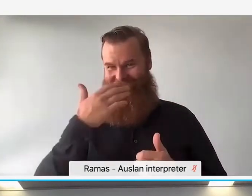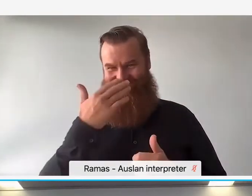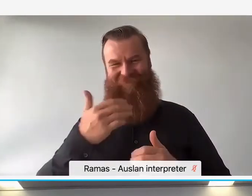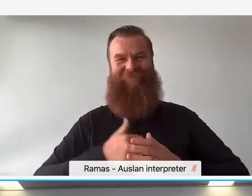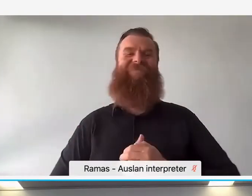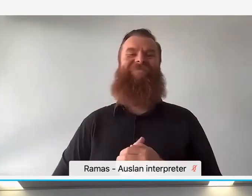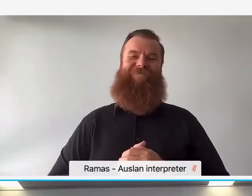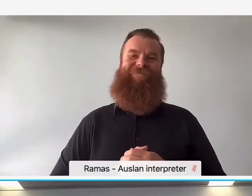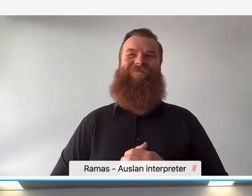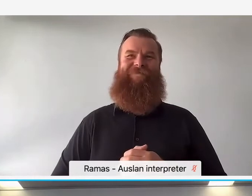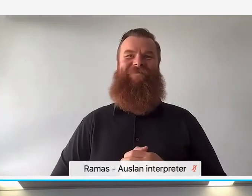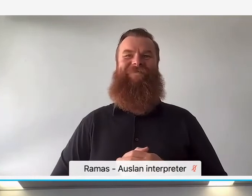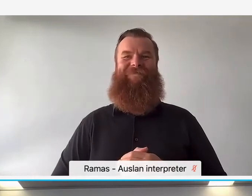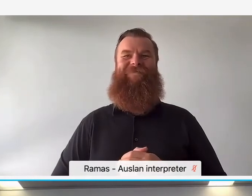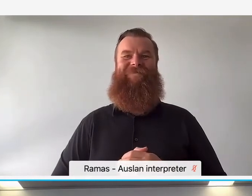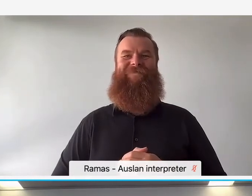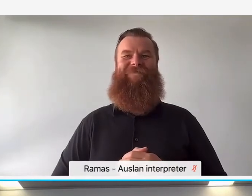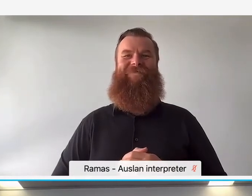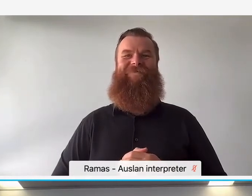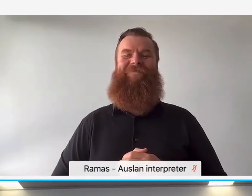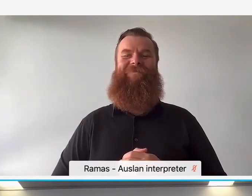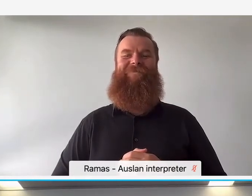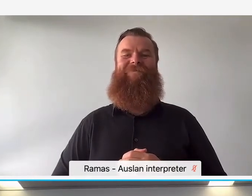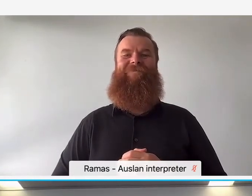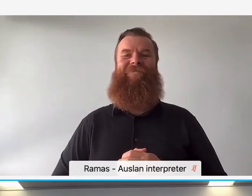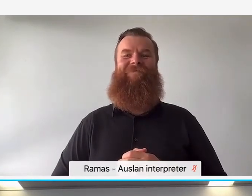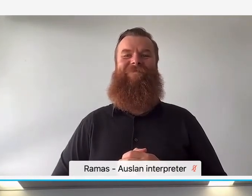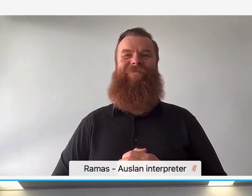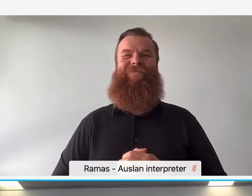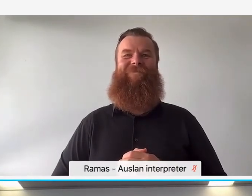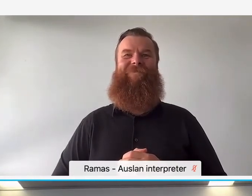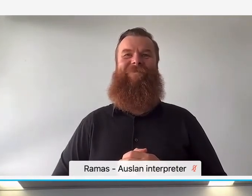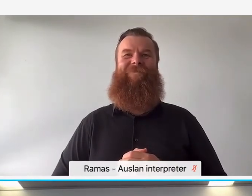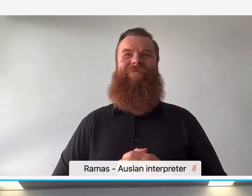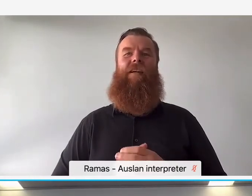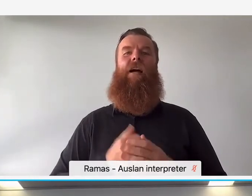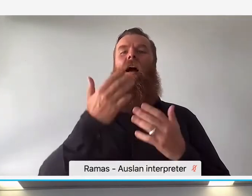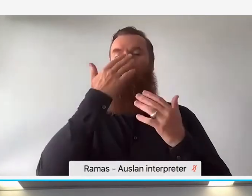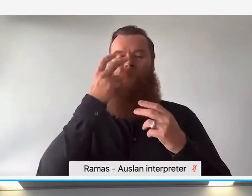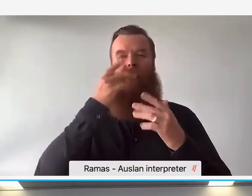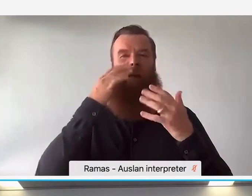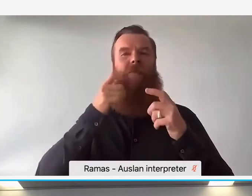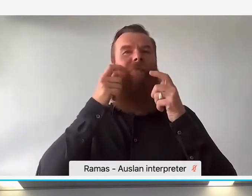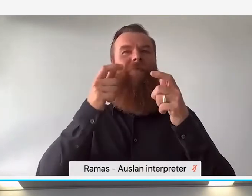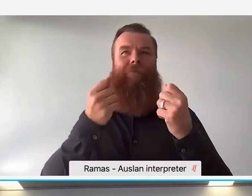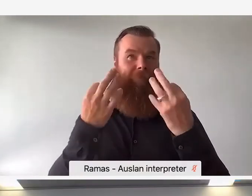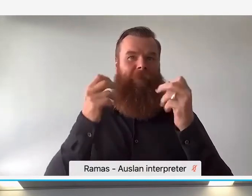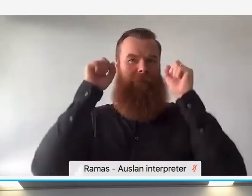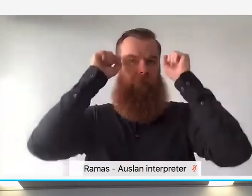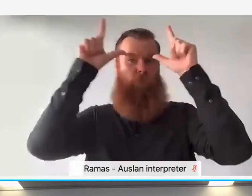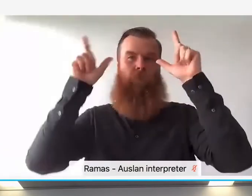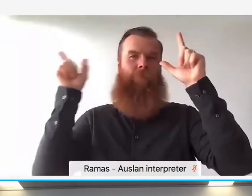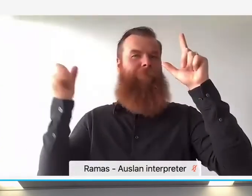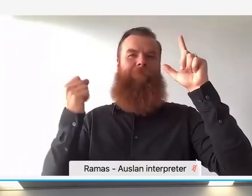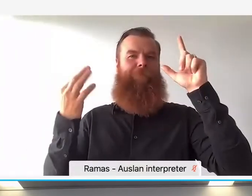Well done. We currently do not have any aged care workers from Timor-Leste, as I mentioned, but that reflects